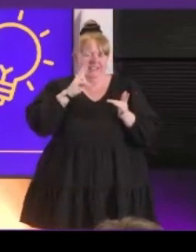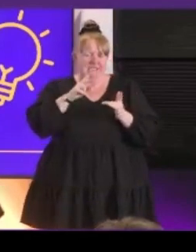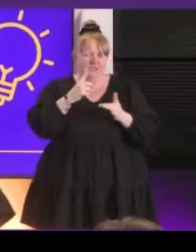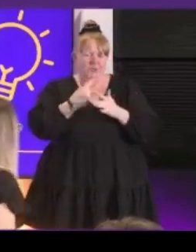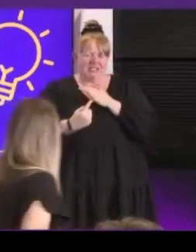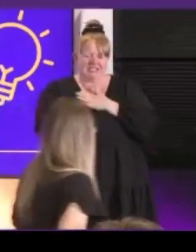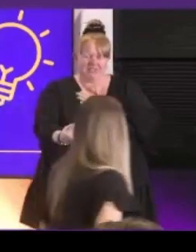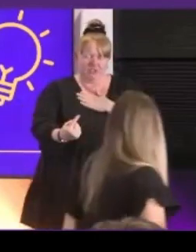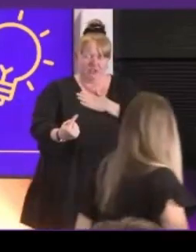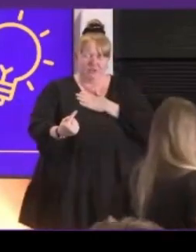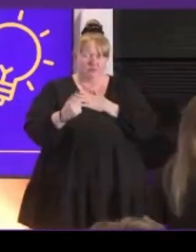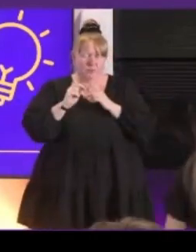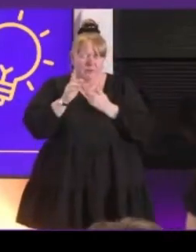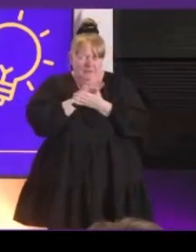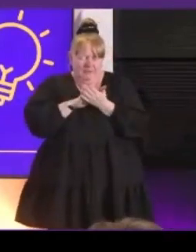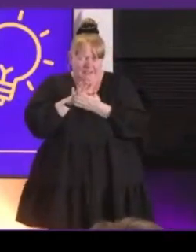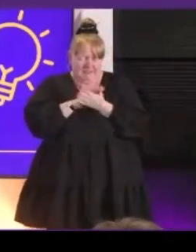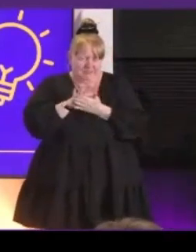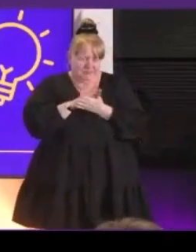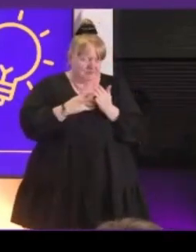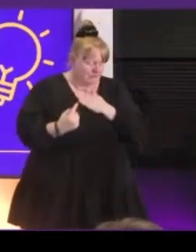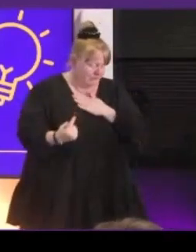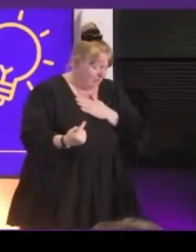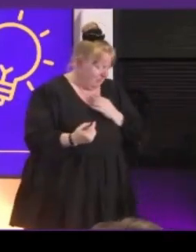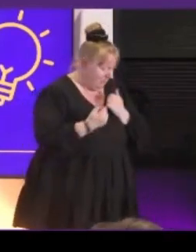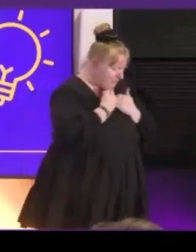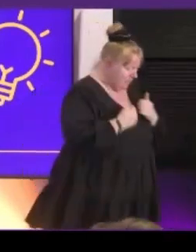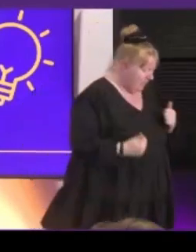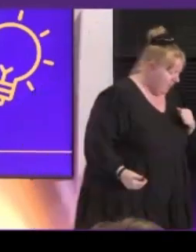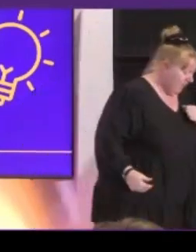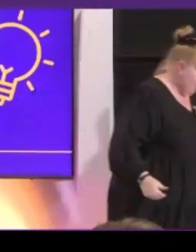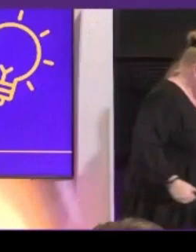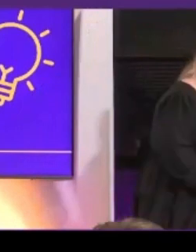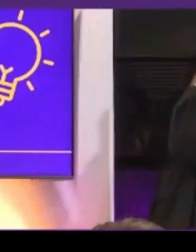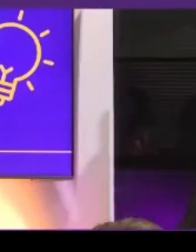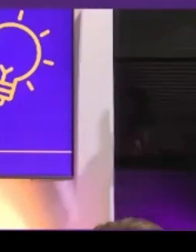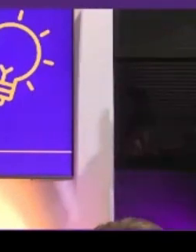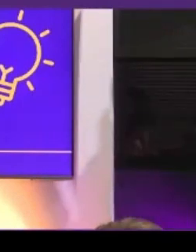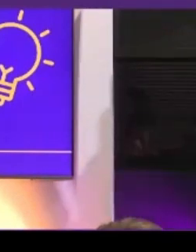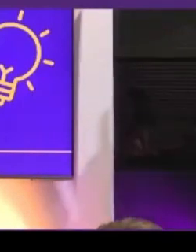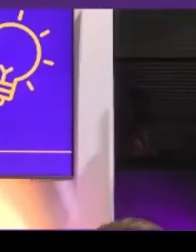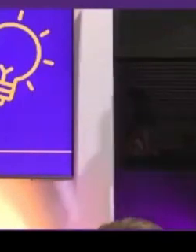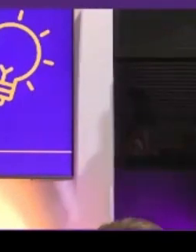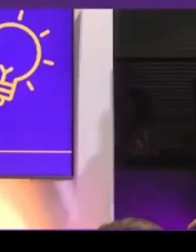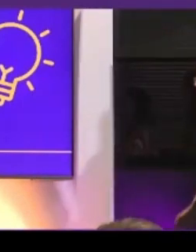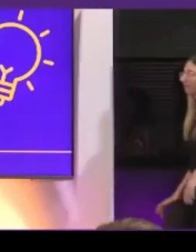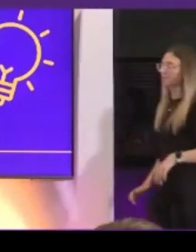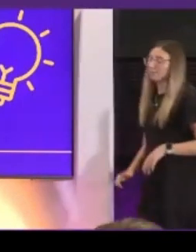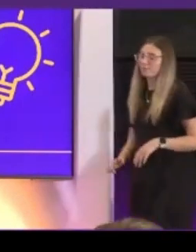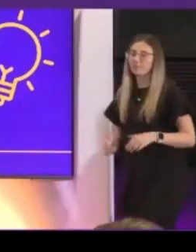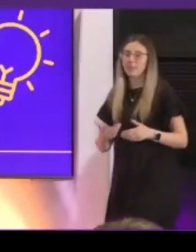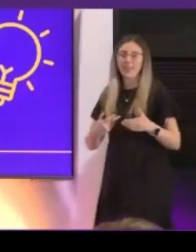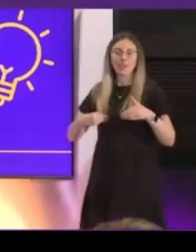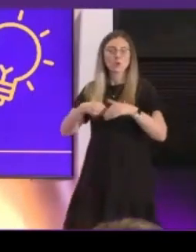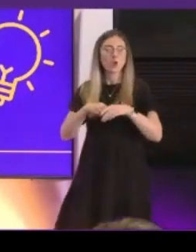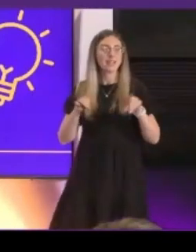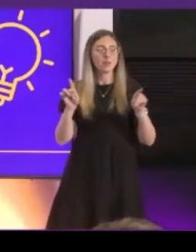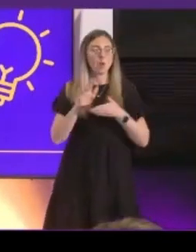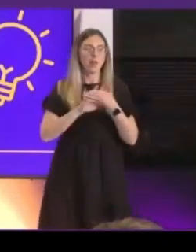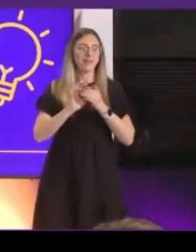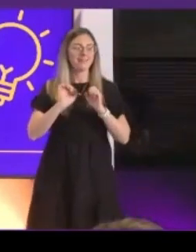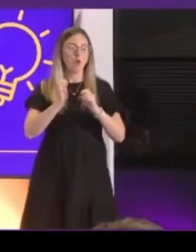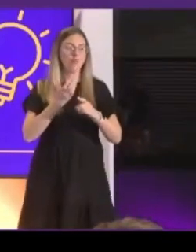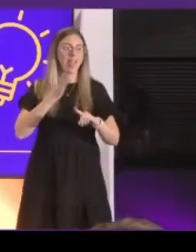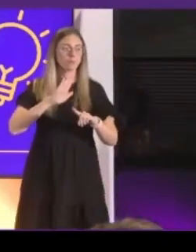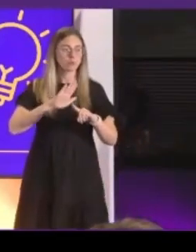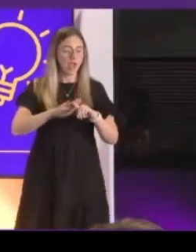individual. What does that mean for you as an individual? If you can then put that in the context of what that means for their brand